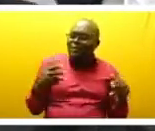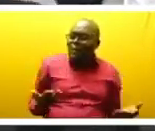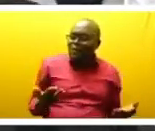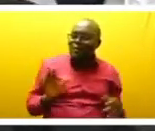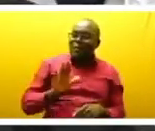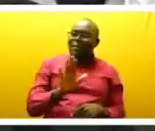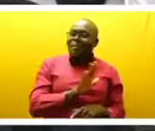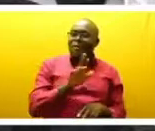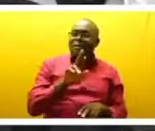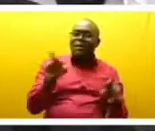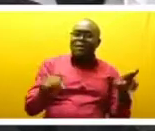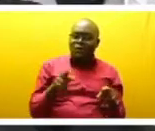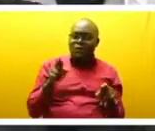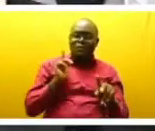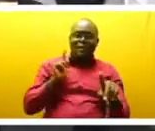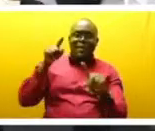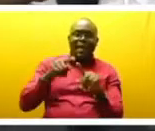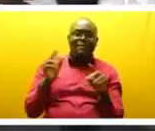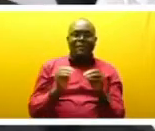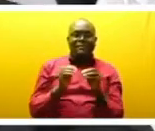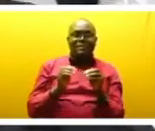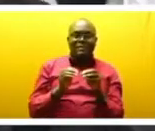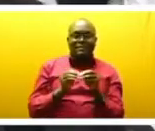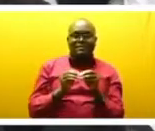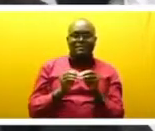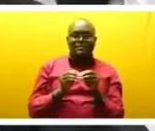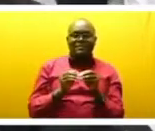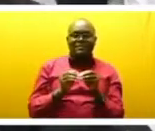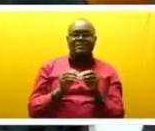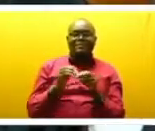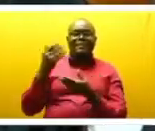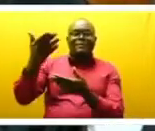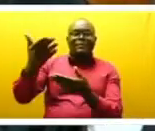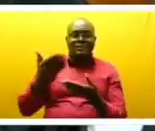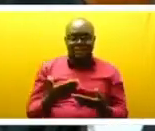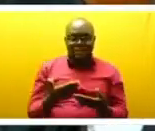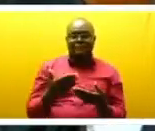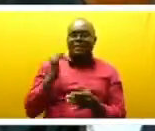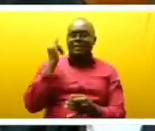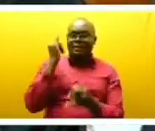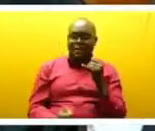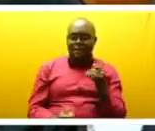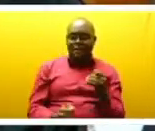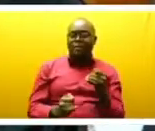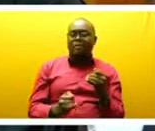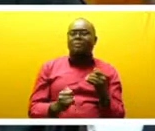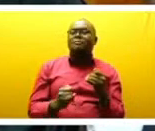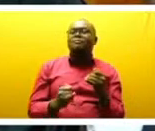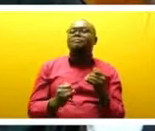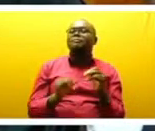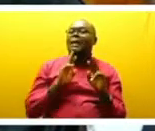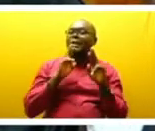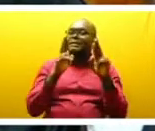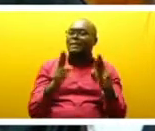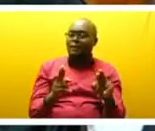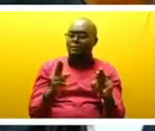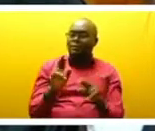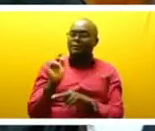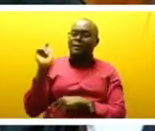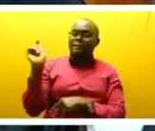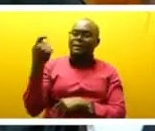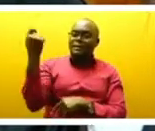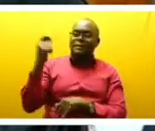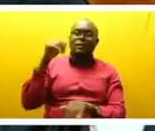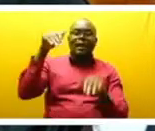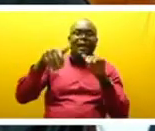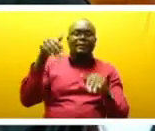Yeah. The purpose of the meeting was to receive the final tally of the results of the presidential